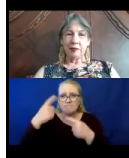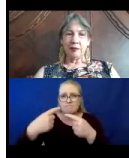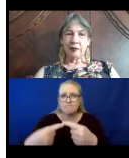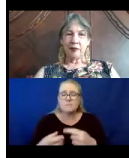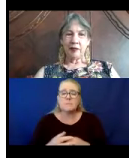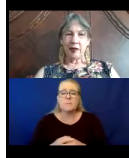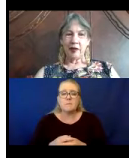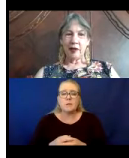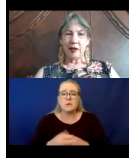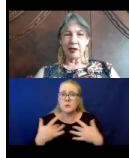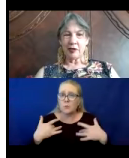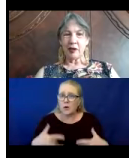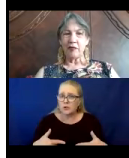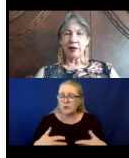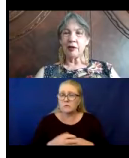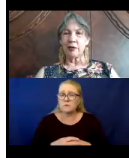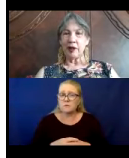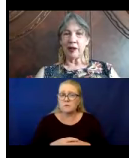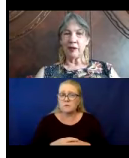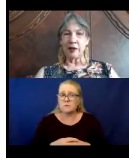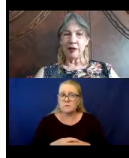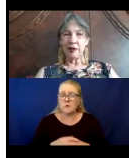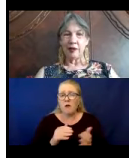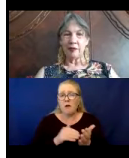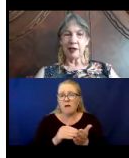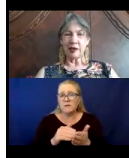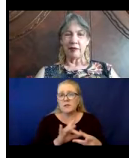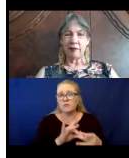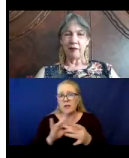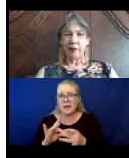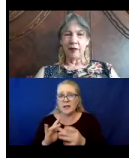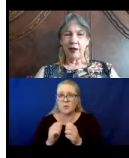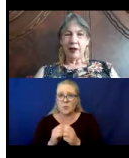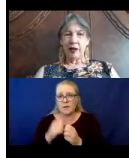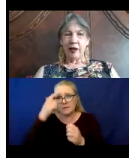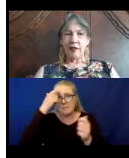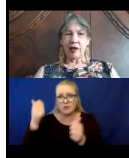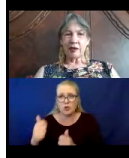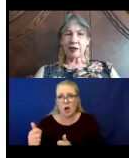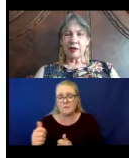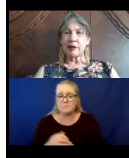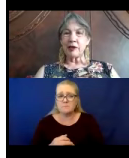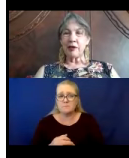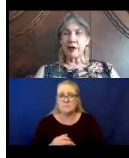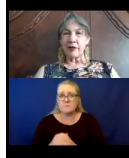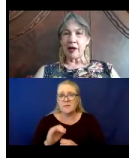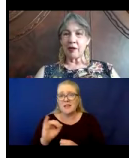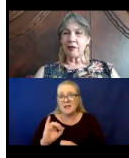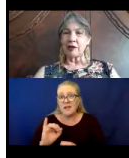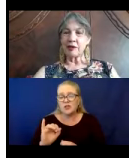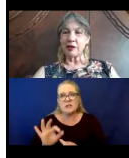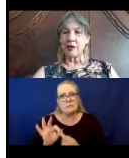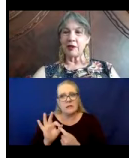Depression is often interrelated with dementia. Infection, especially urinary